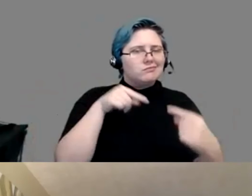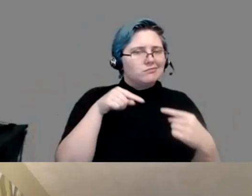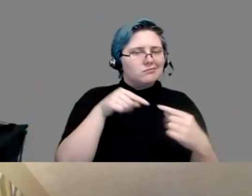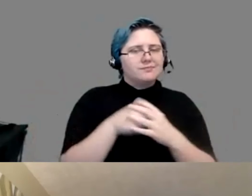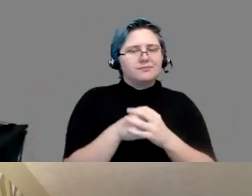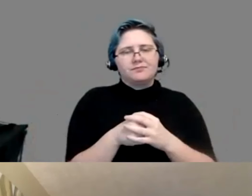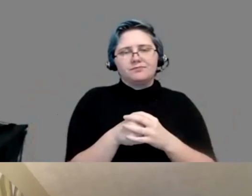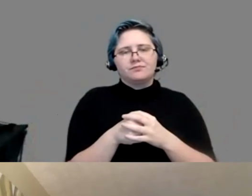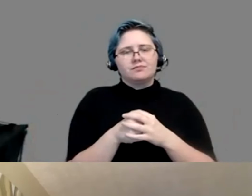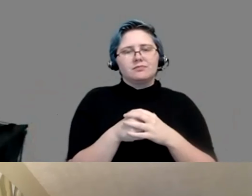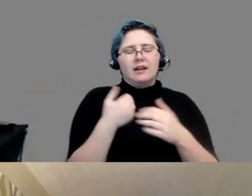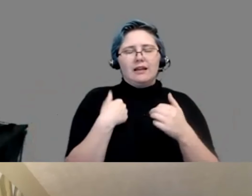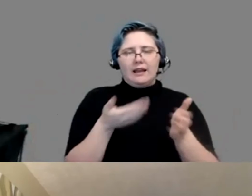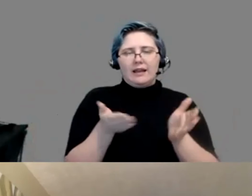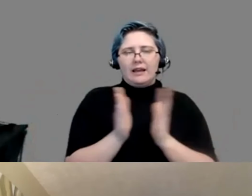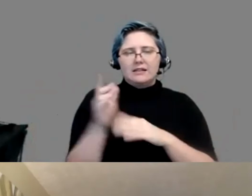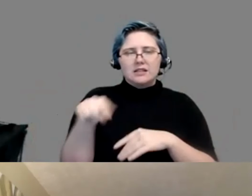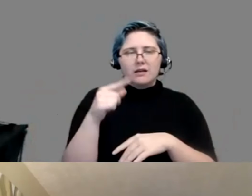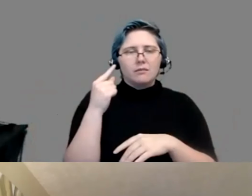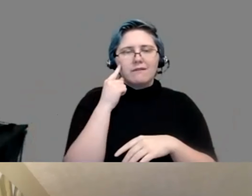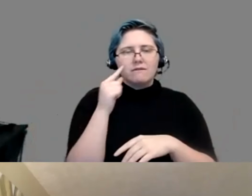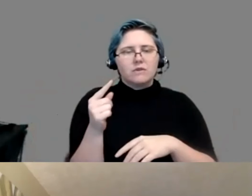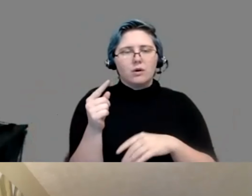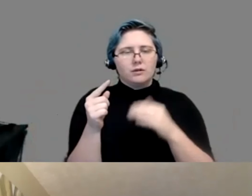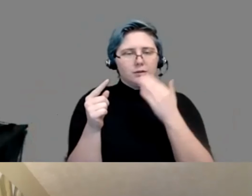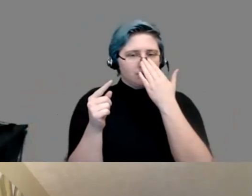I asked them for a